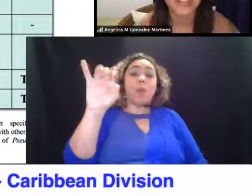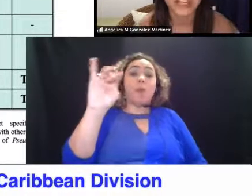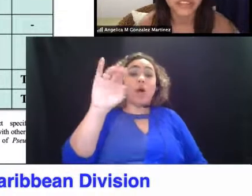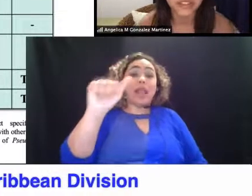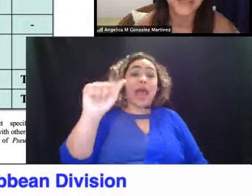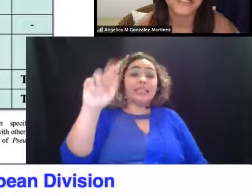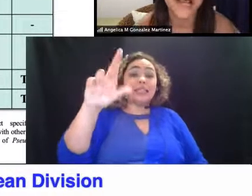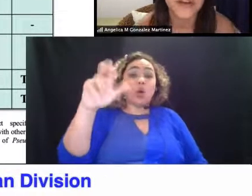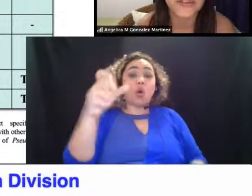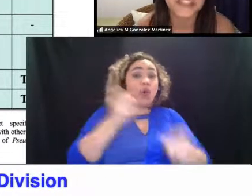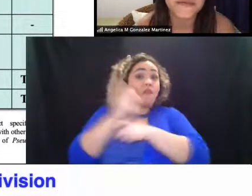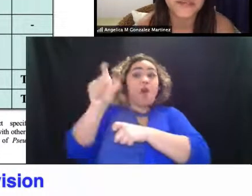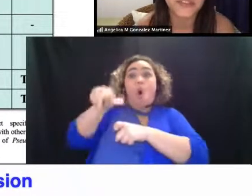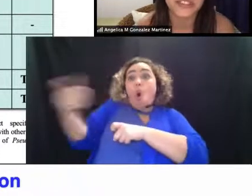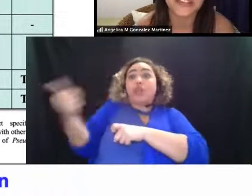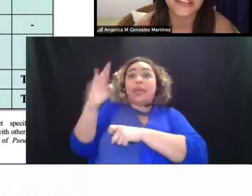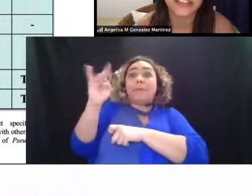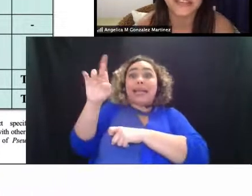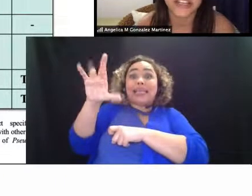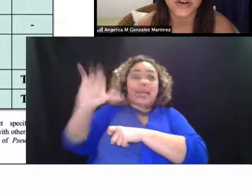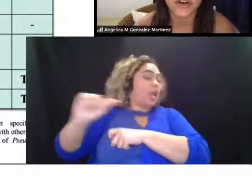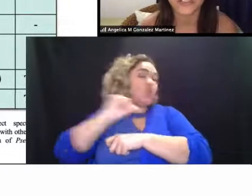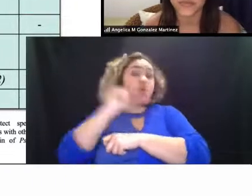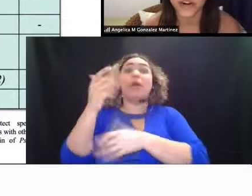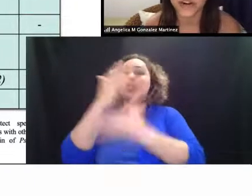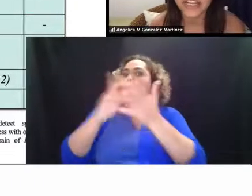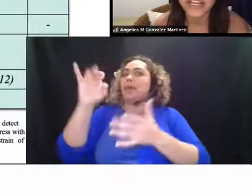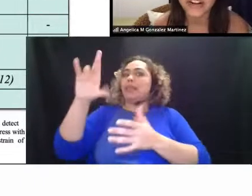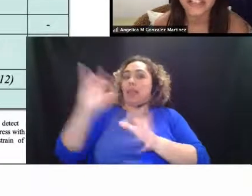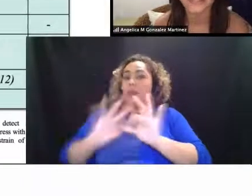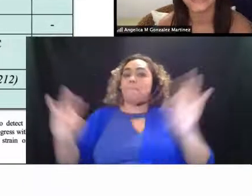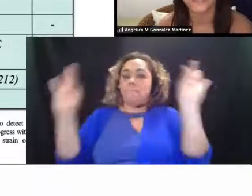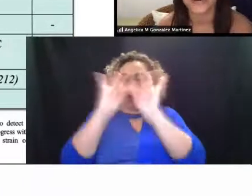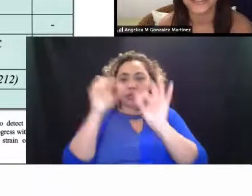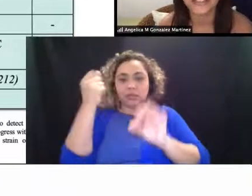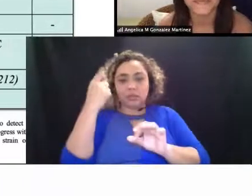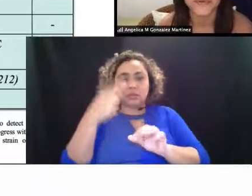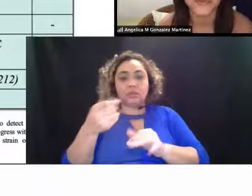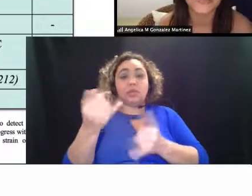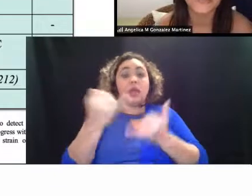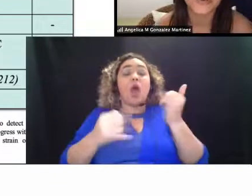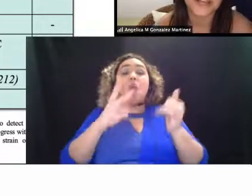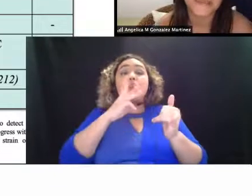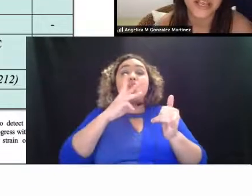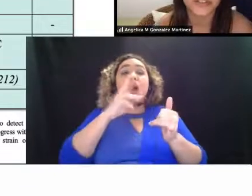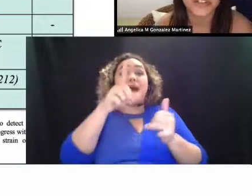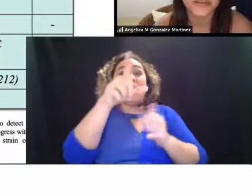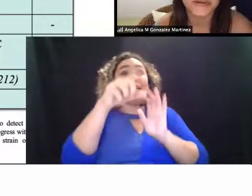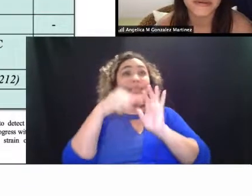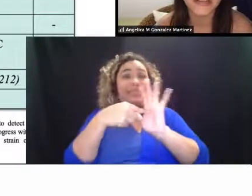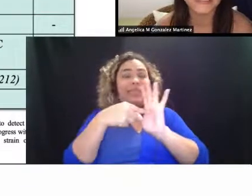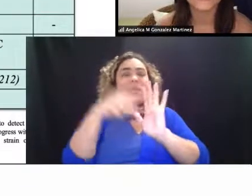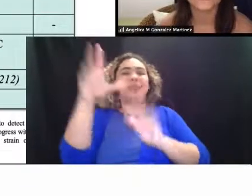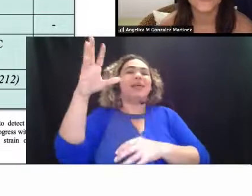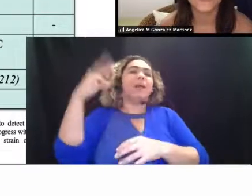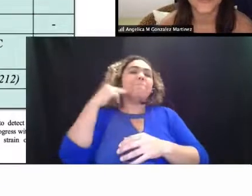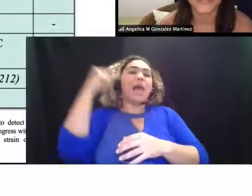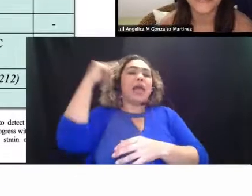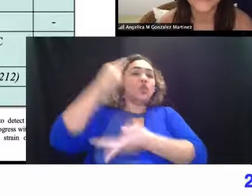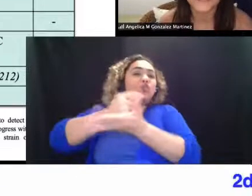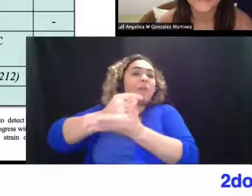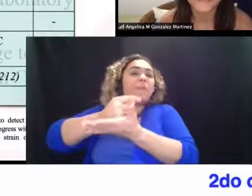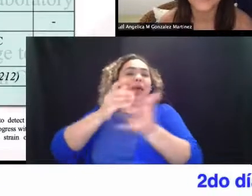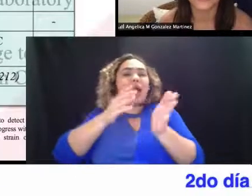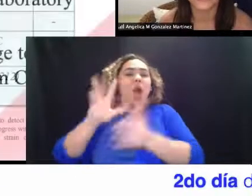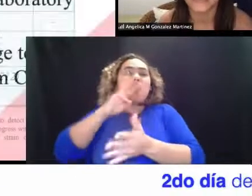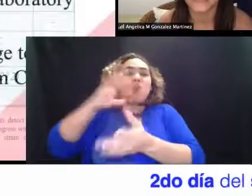In summary, I was able to isolate the phage of Pseudomonas aeruginosa in the water samples from the Mayagüez treatment plant to provide